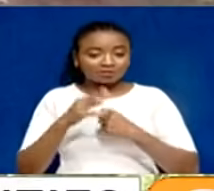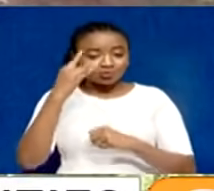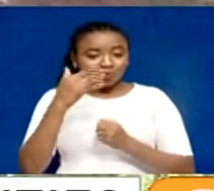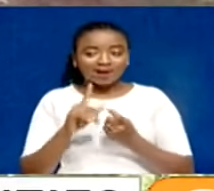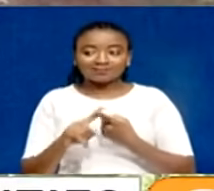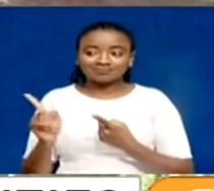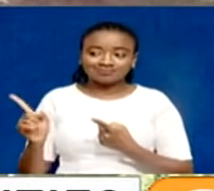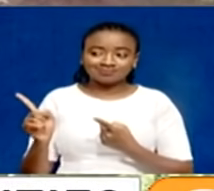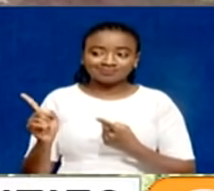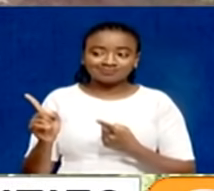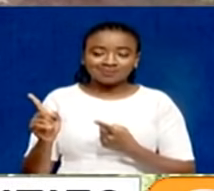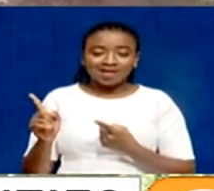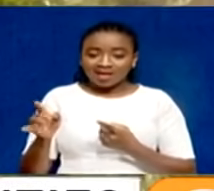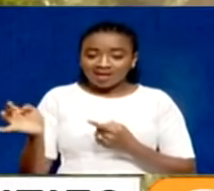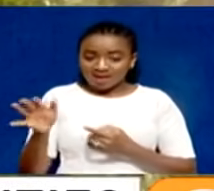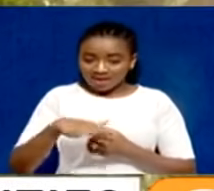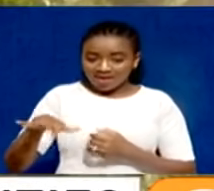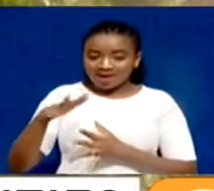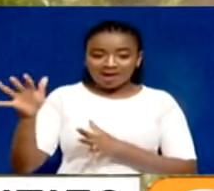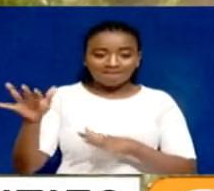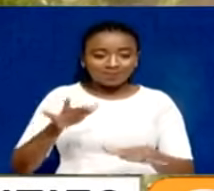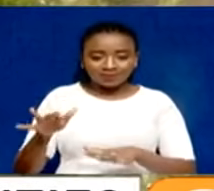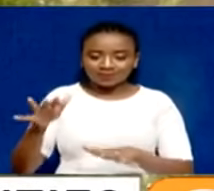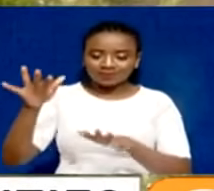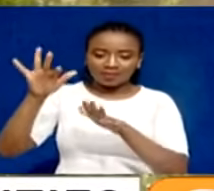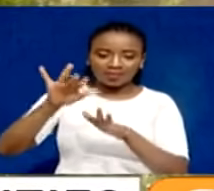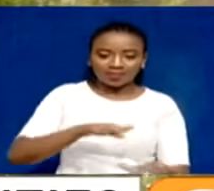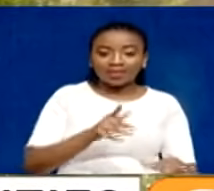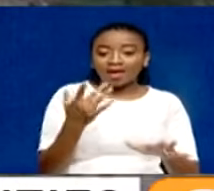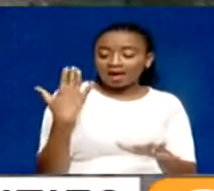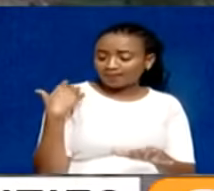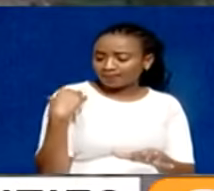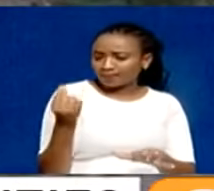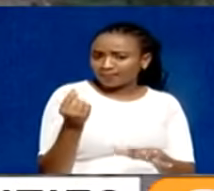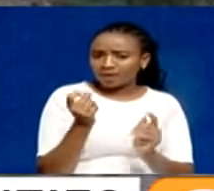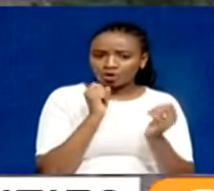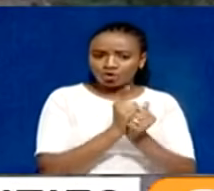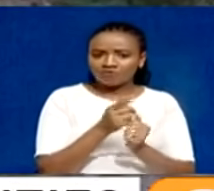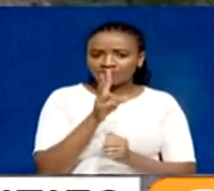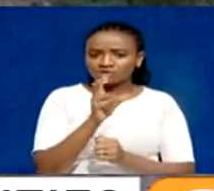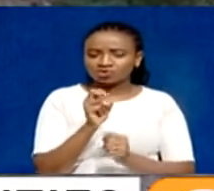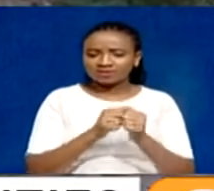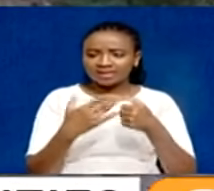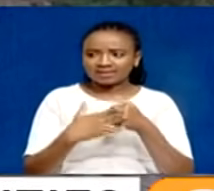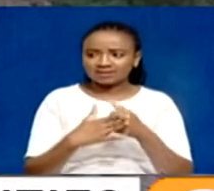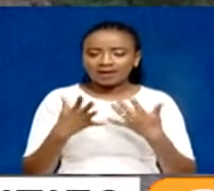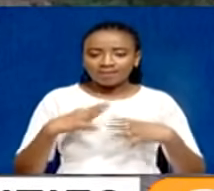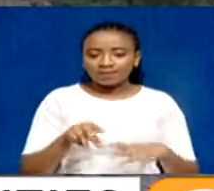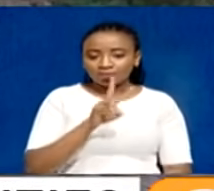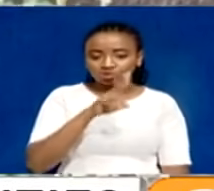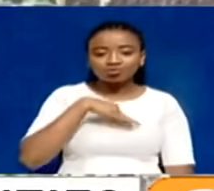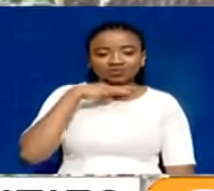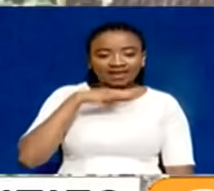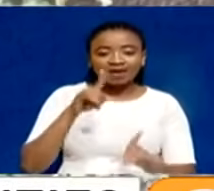natural calamities that have rocked the region in recent days. In November 2019, two people lost their lives, including a